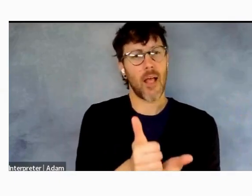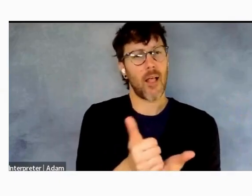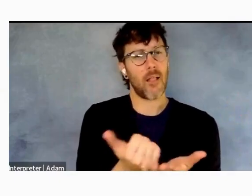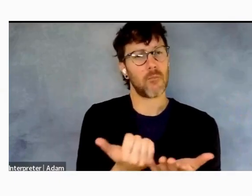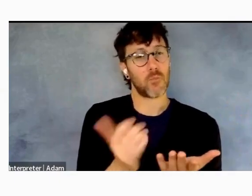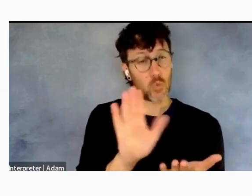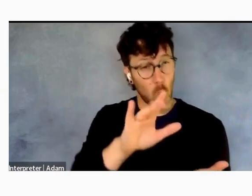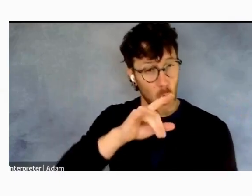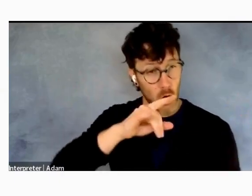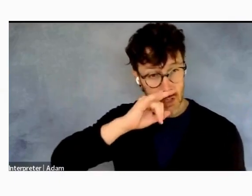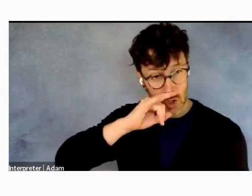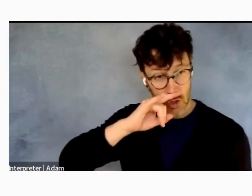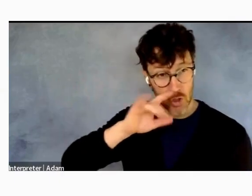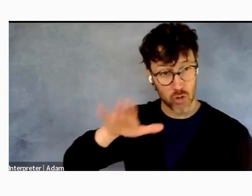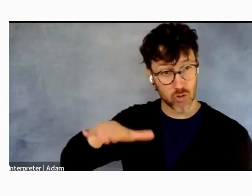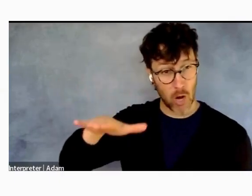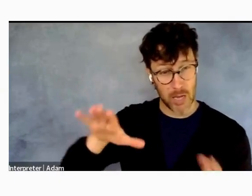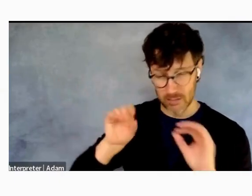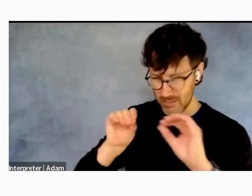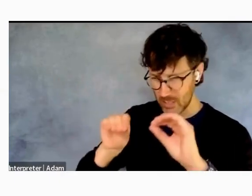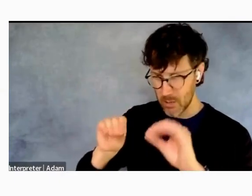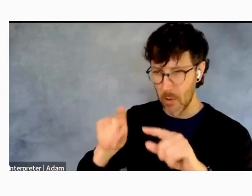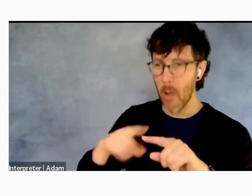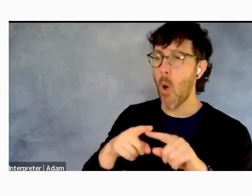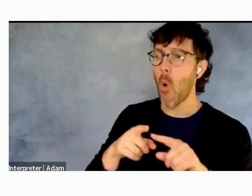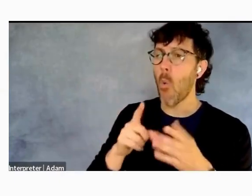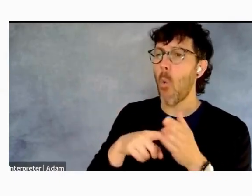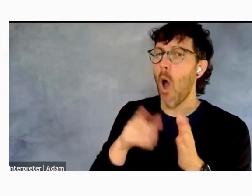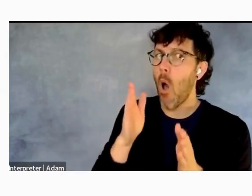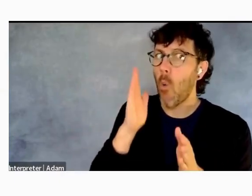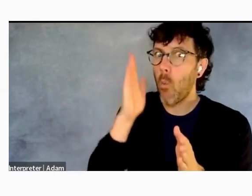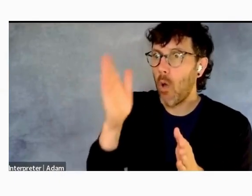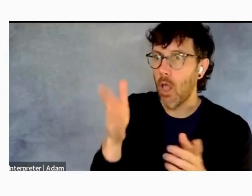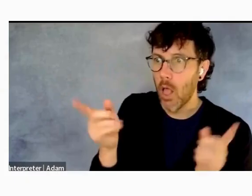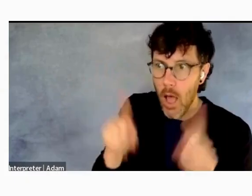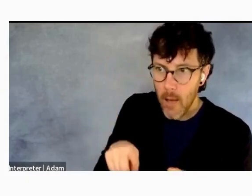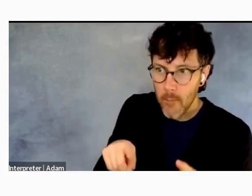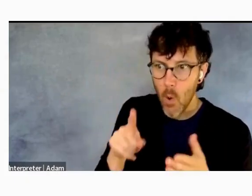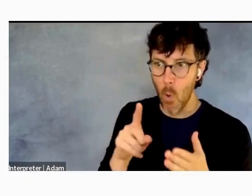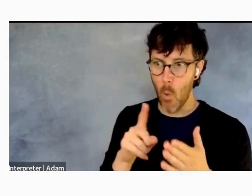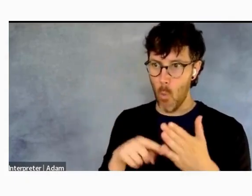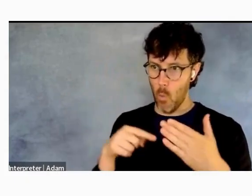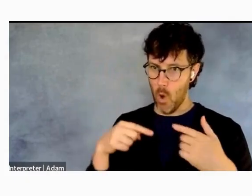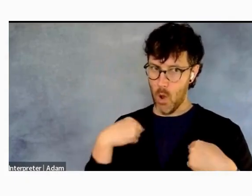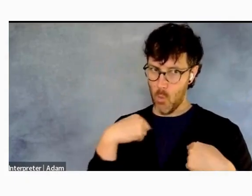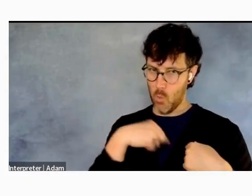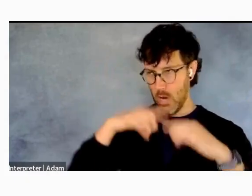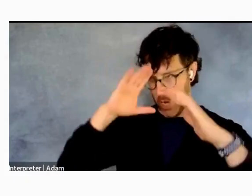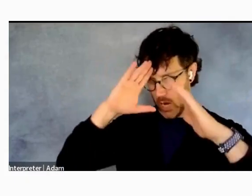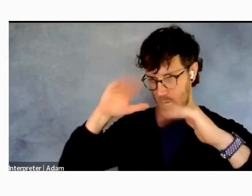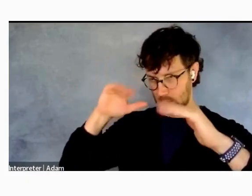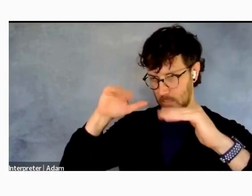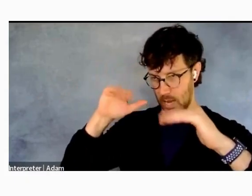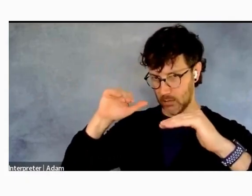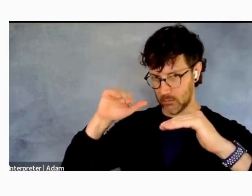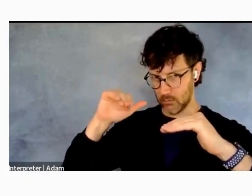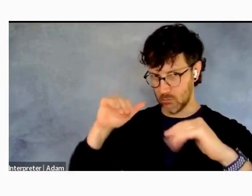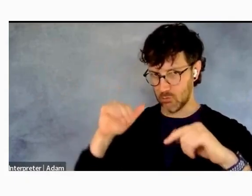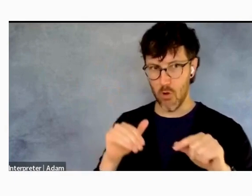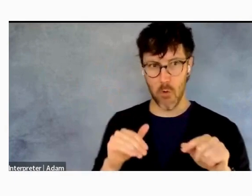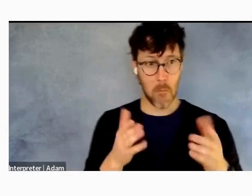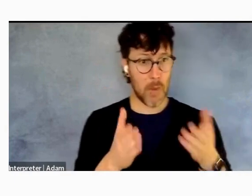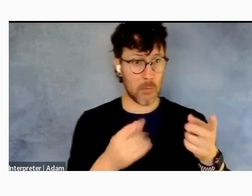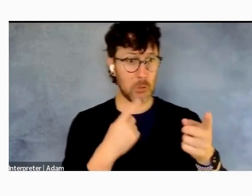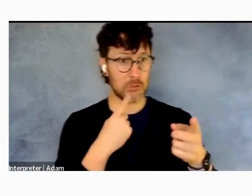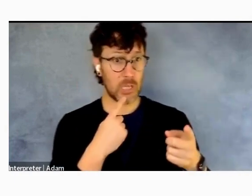what is going to happen and what is expected. So you might say, who's going to be